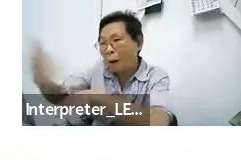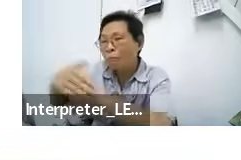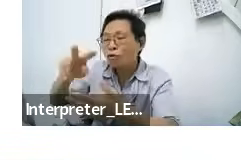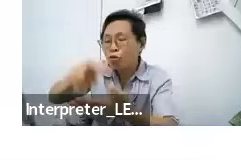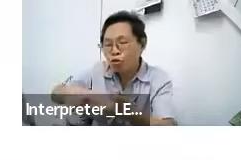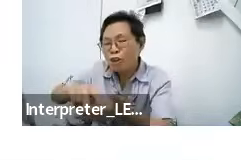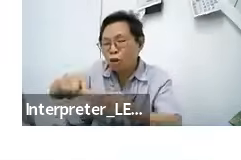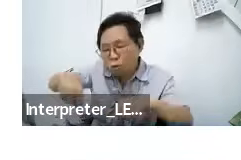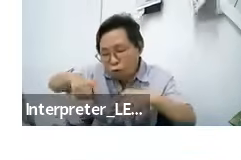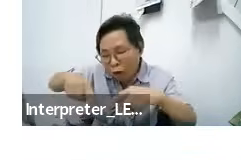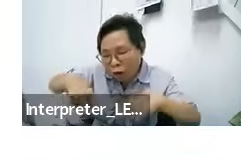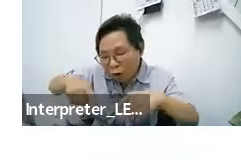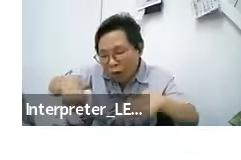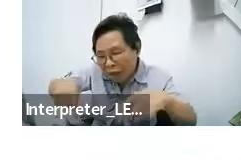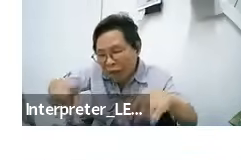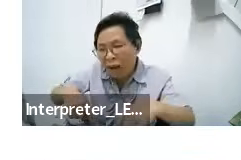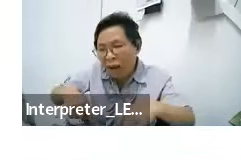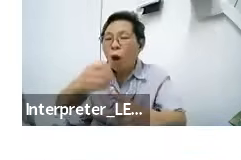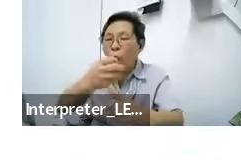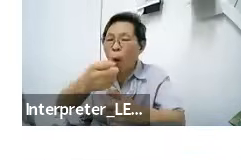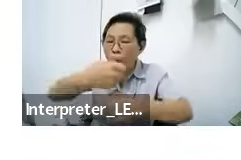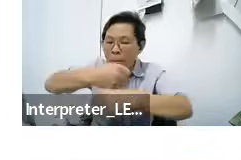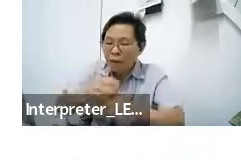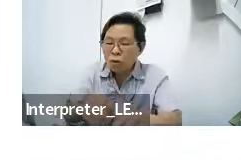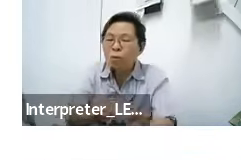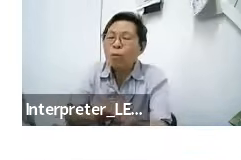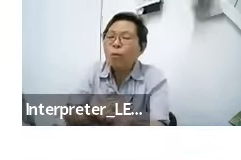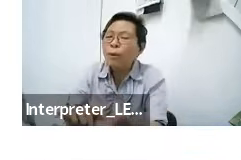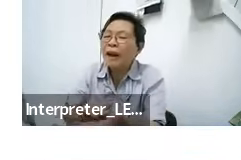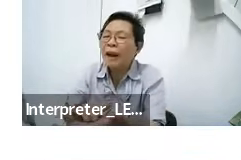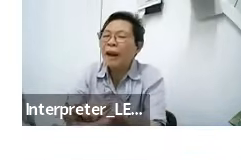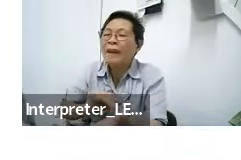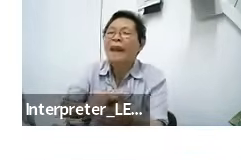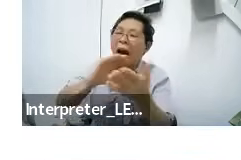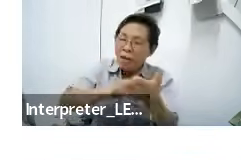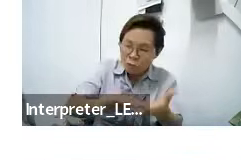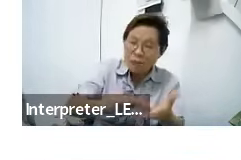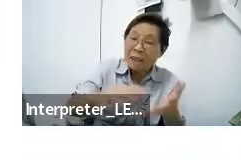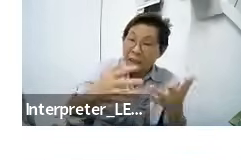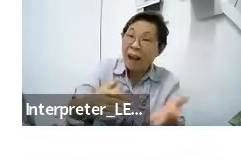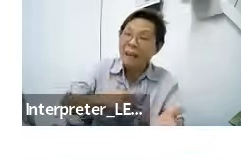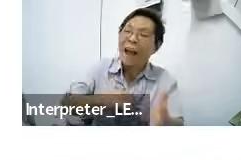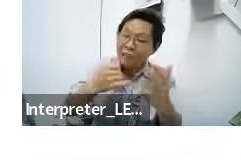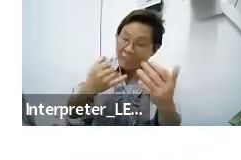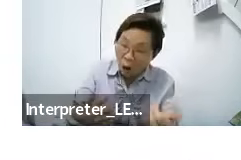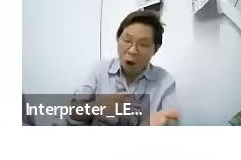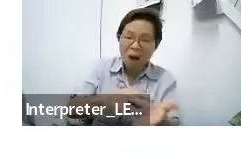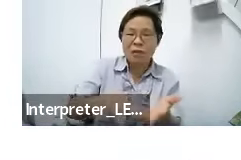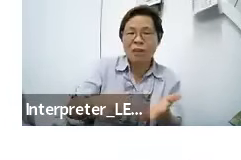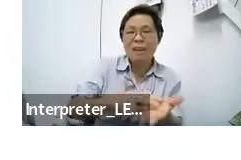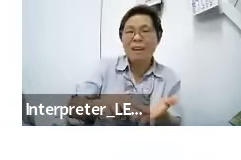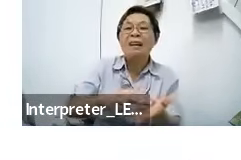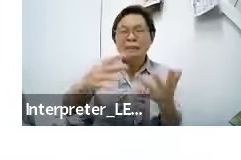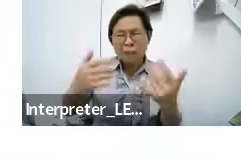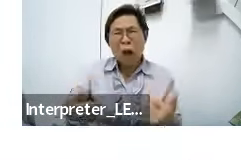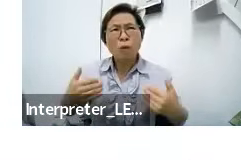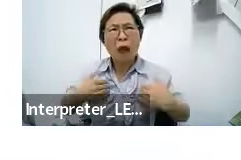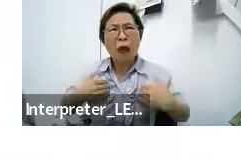recording or make it in Braille, and then I read it. And now, if you can see, there are multiple